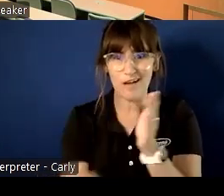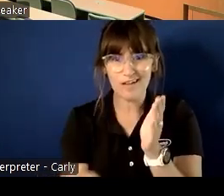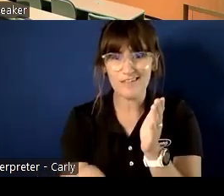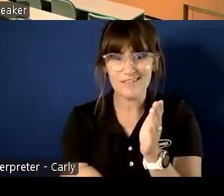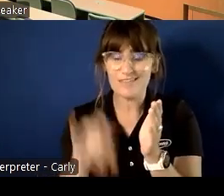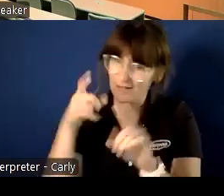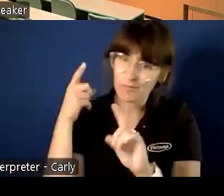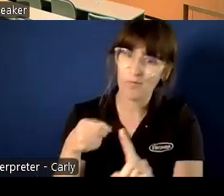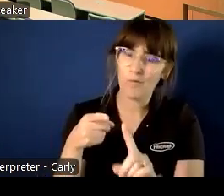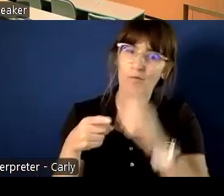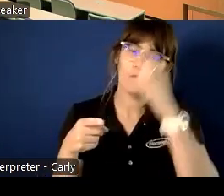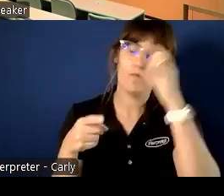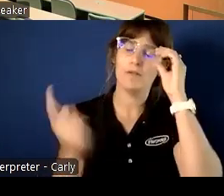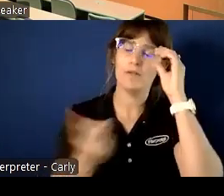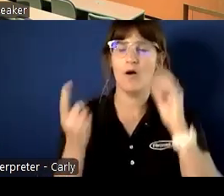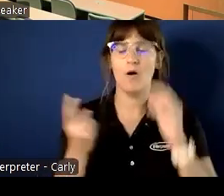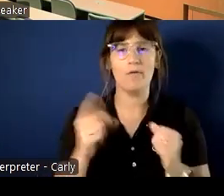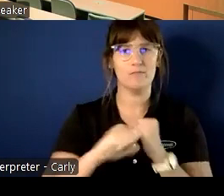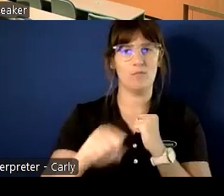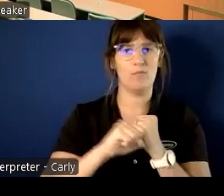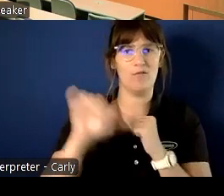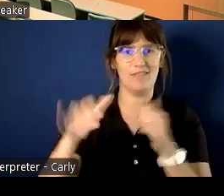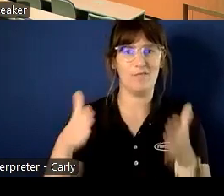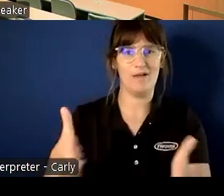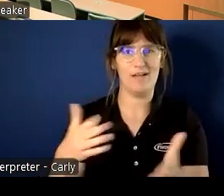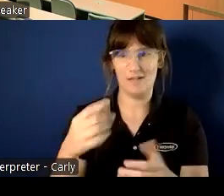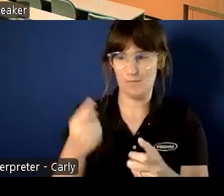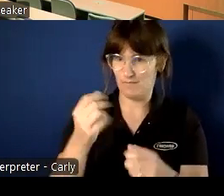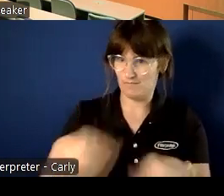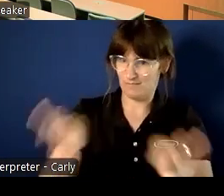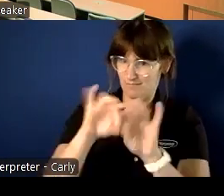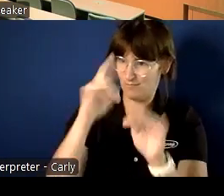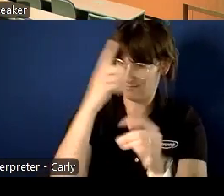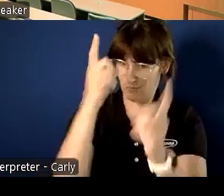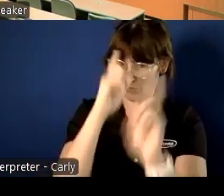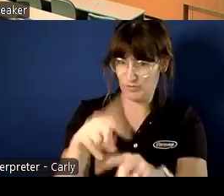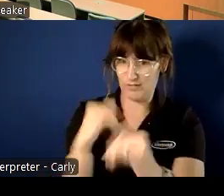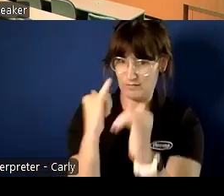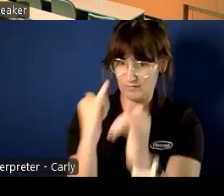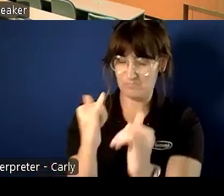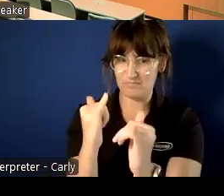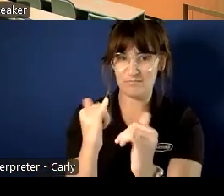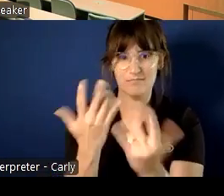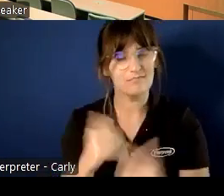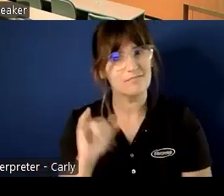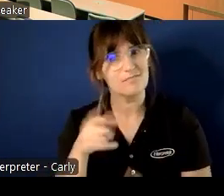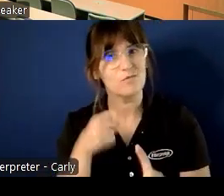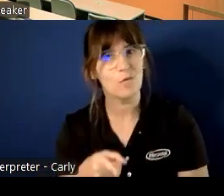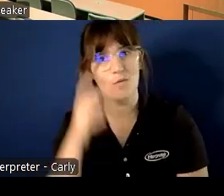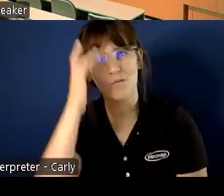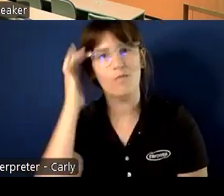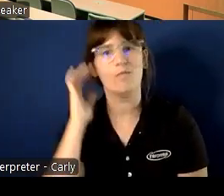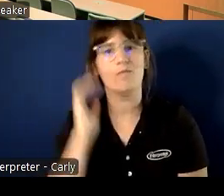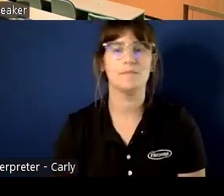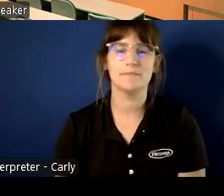That's how we pitch our service to. Like, we got to speak the same language, right? So it's like, if we say,